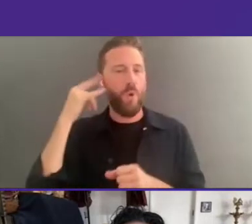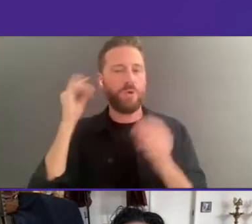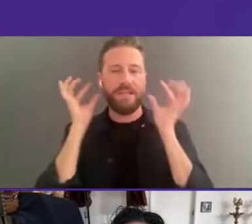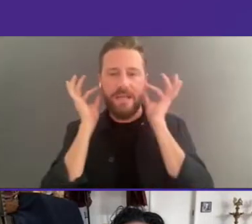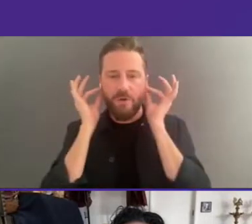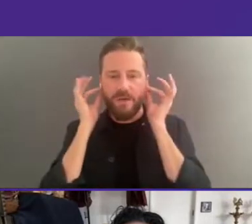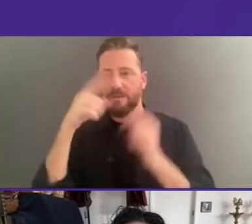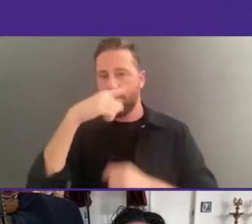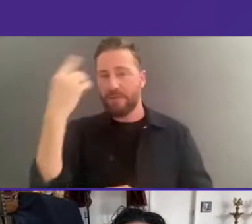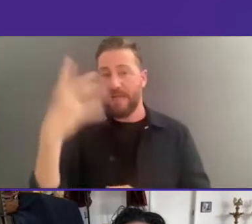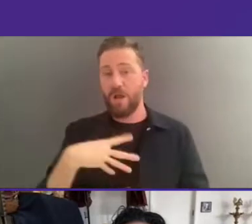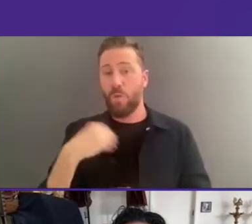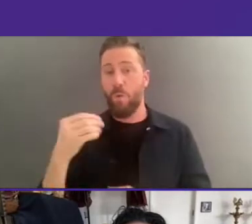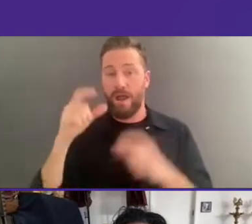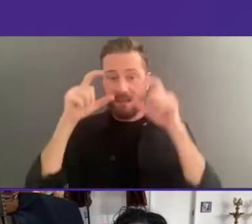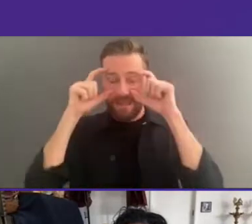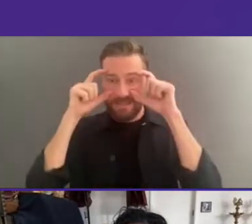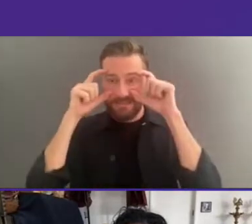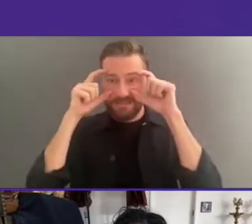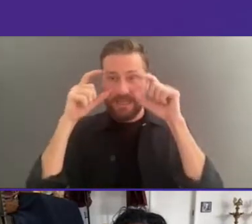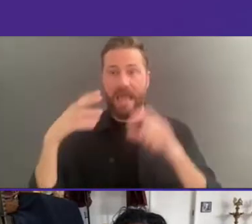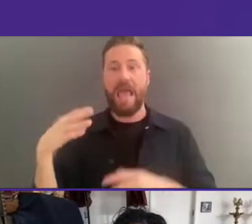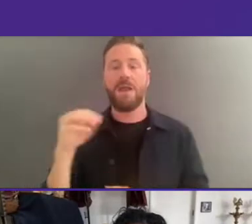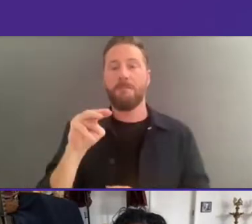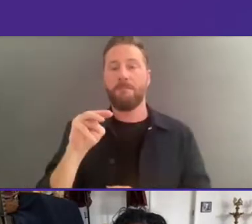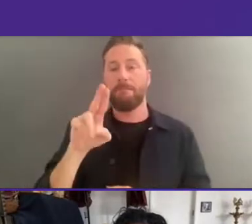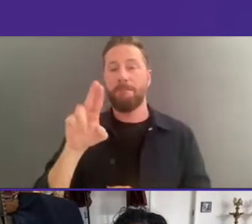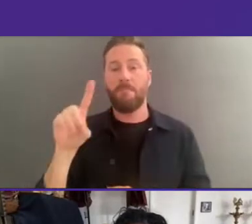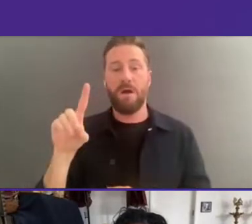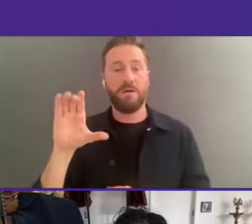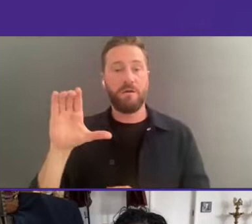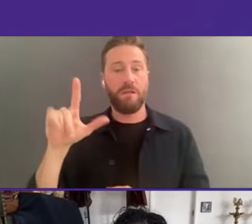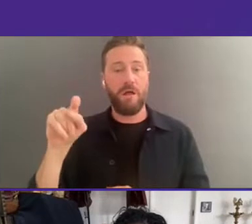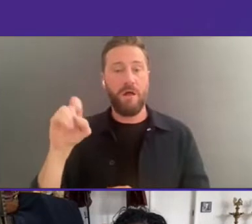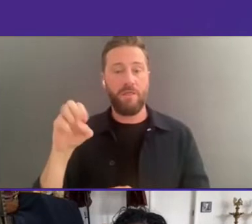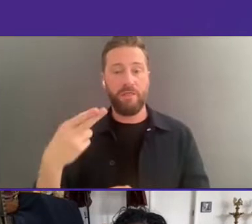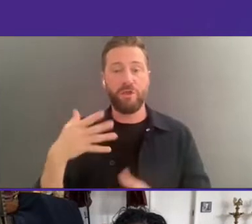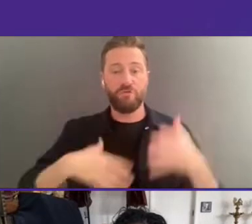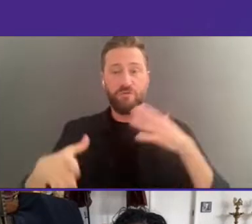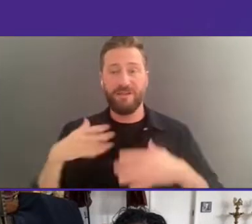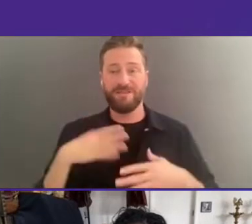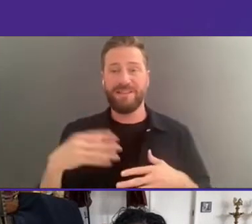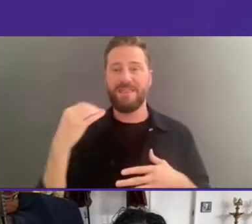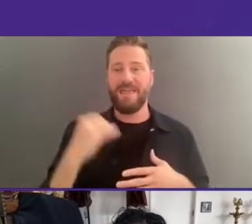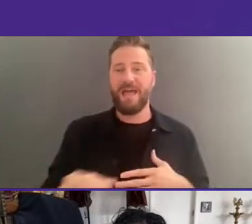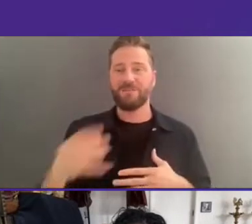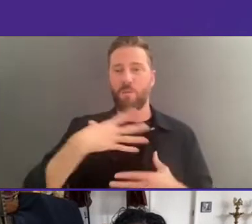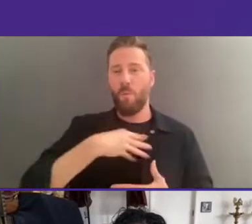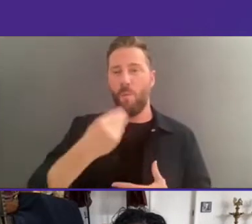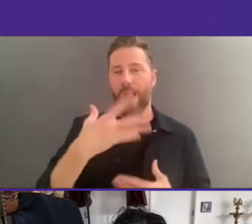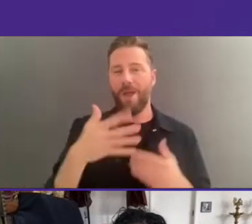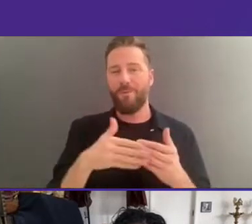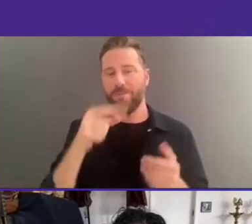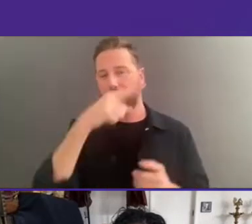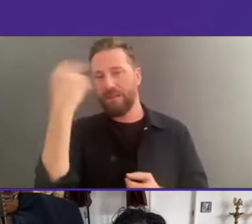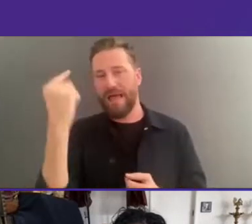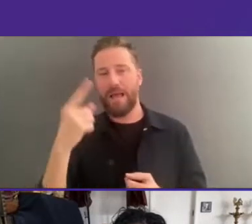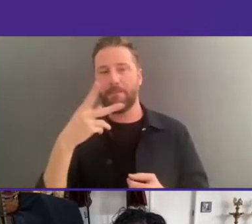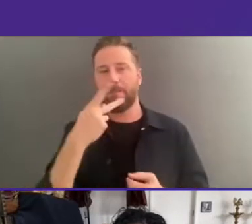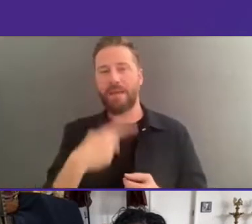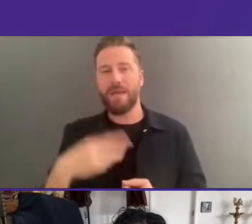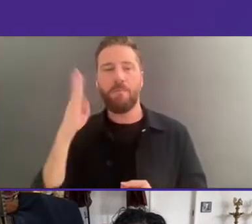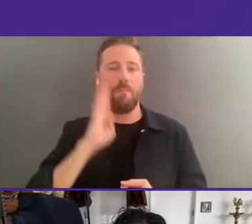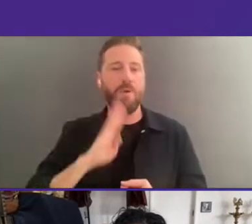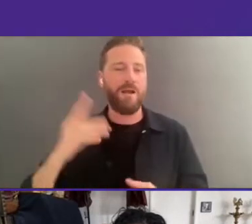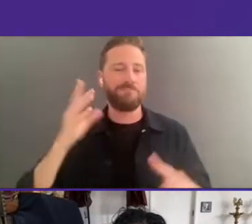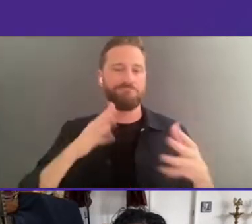glasses, a mudcloth dress that is cream in color with black, pink, and brown design. And I'm